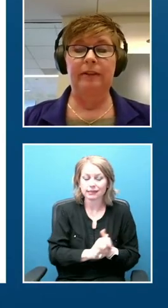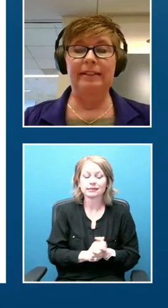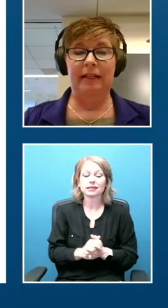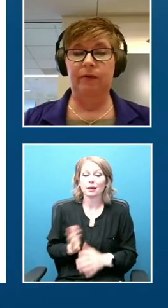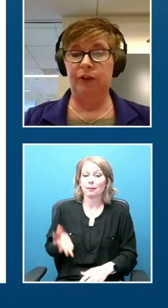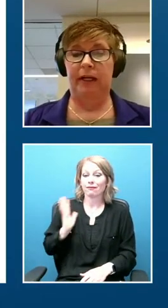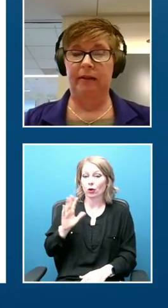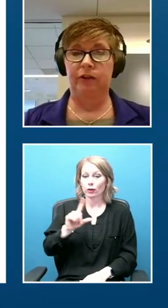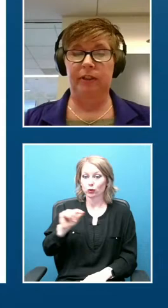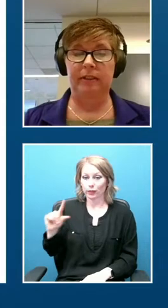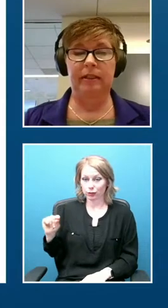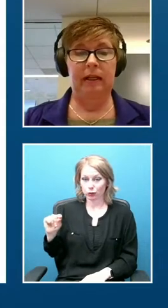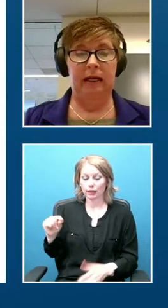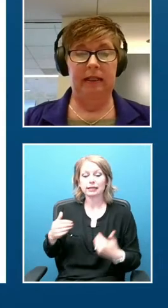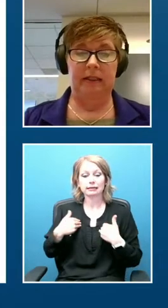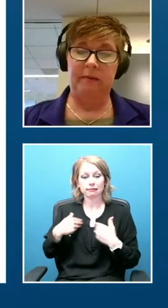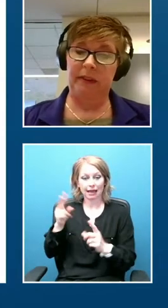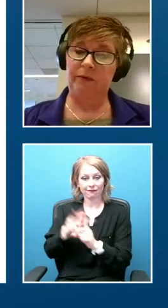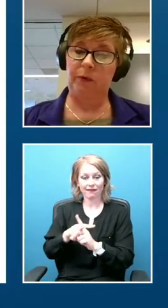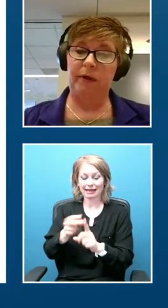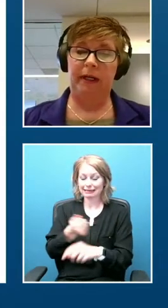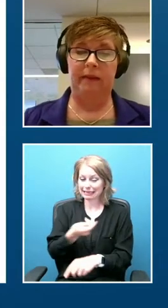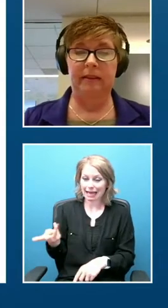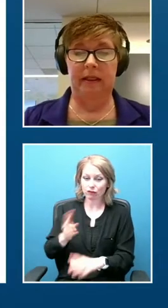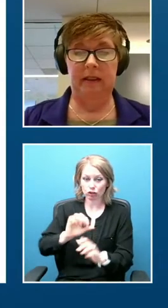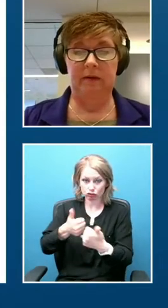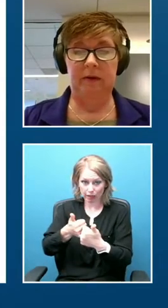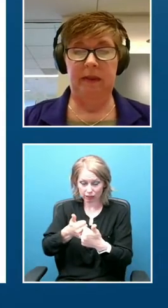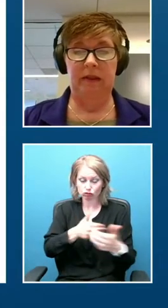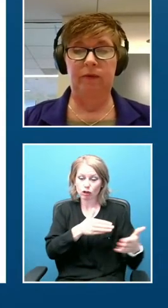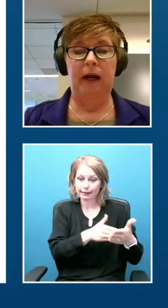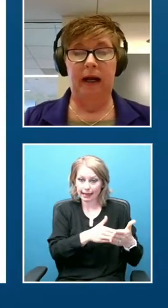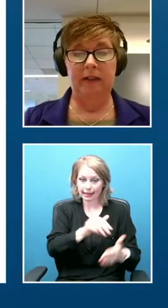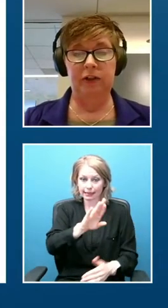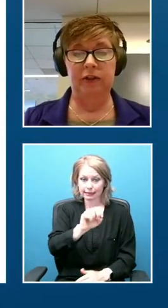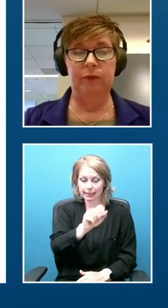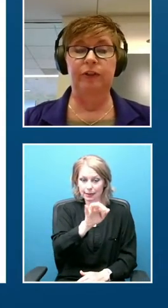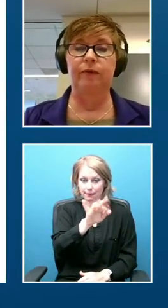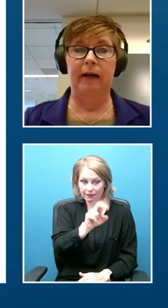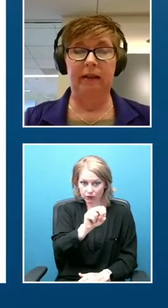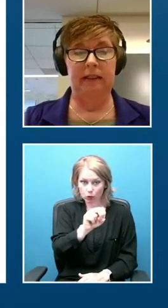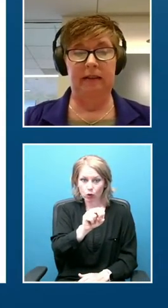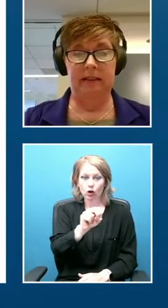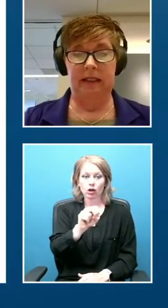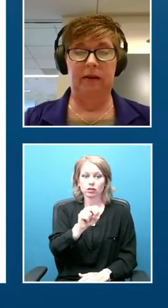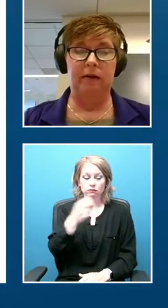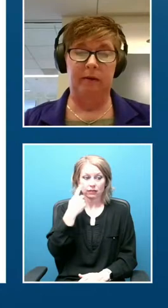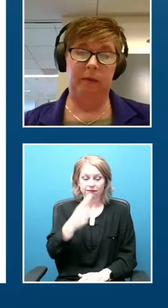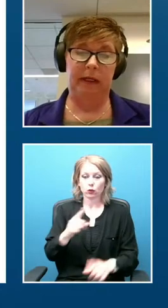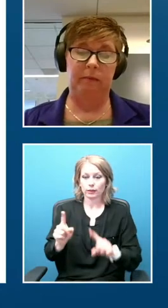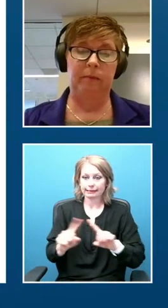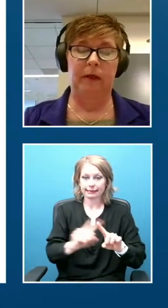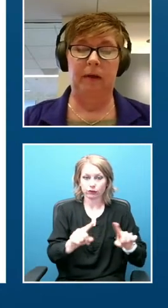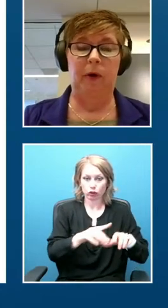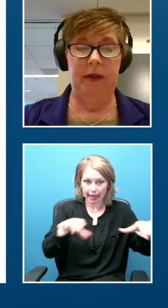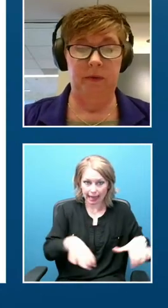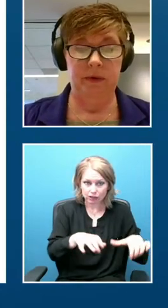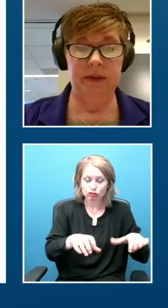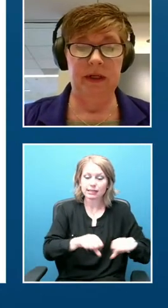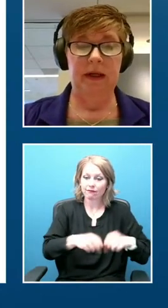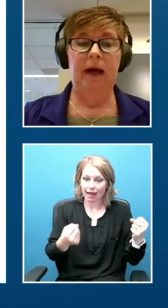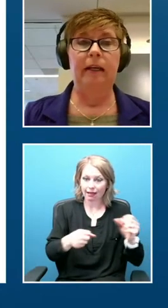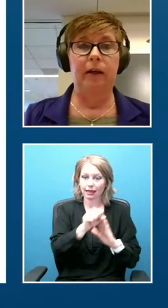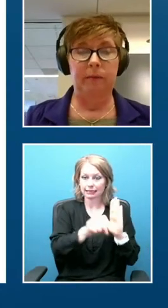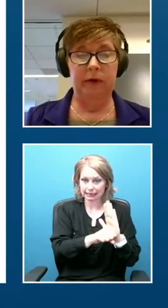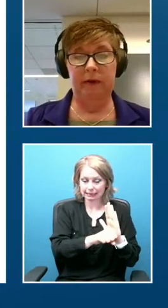had filed several challenges against Biafor and the Executive Committee for actions which violated the state law and party